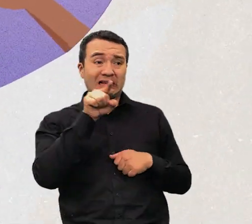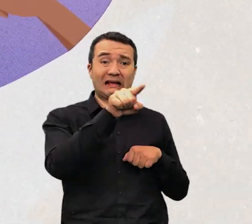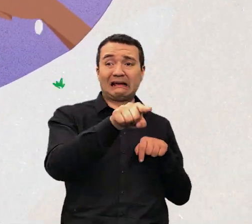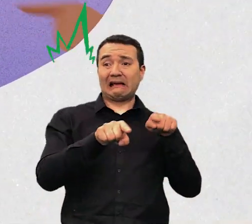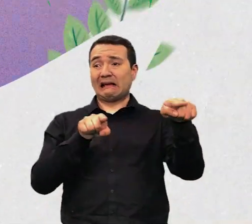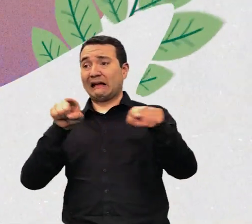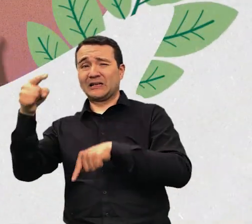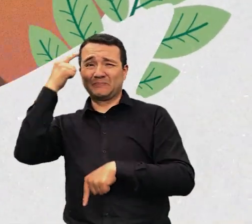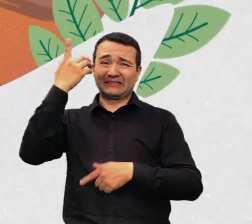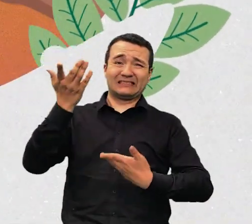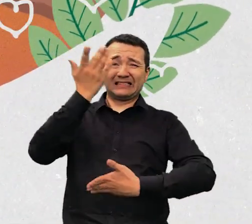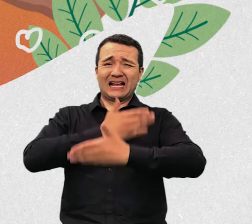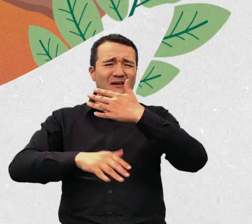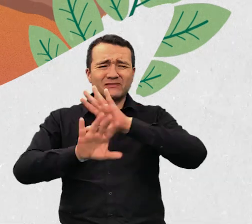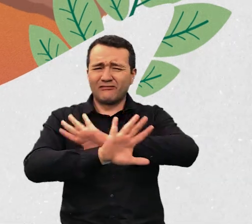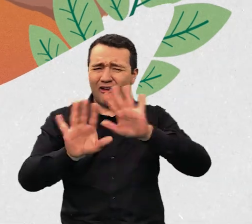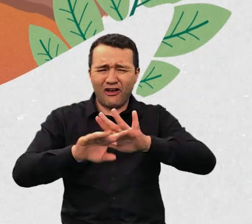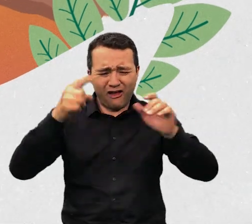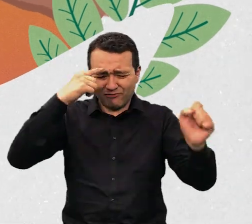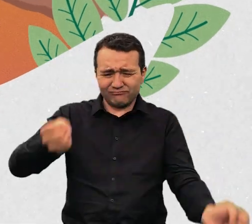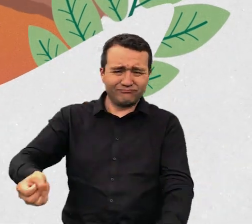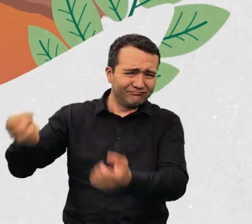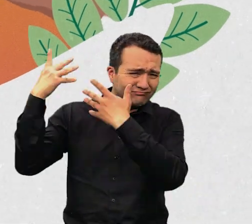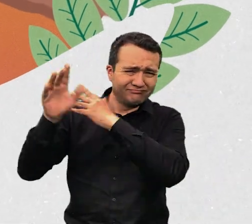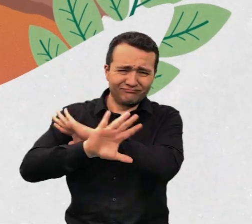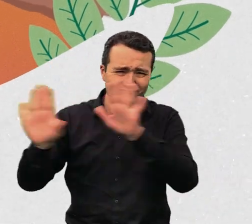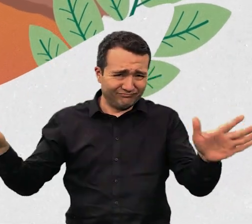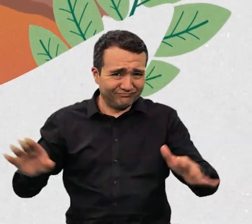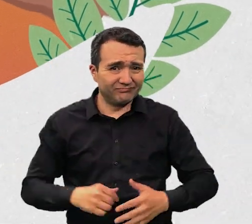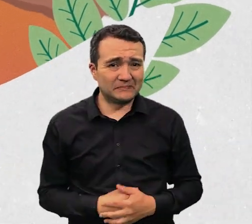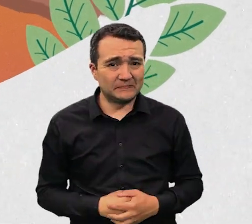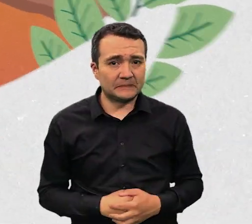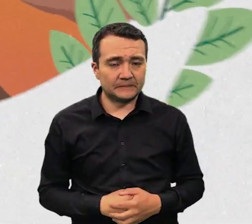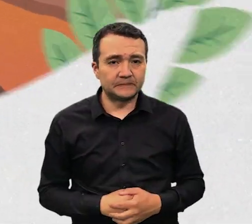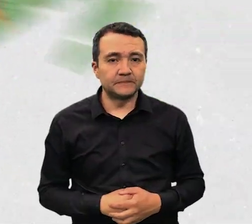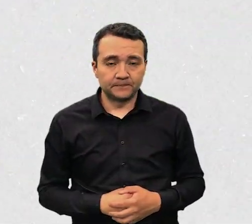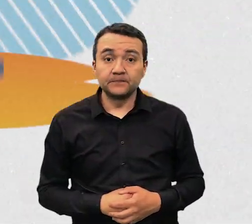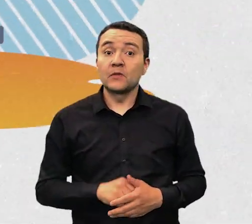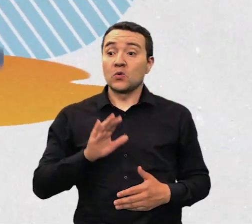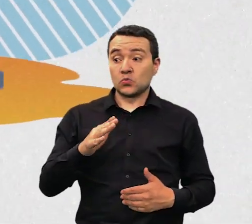Eliminate prejudices and stereotypes in relation to the various types of disability.